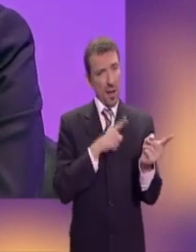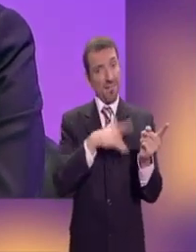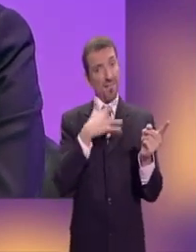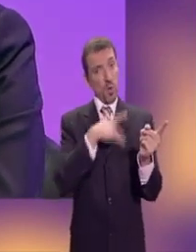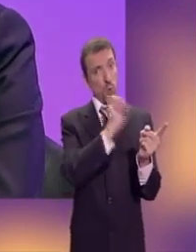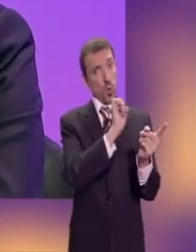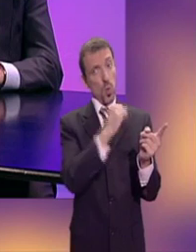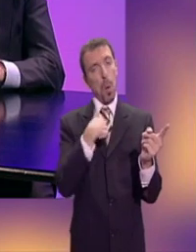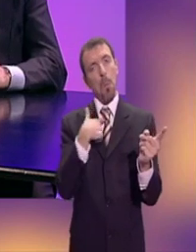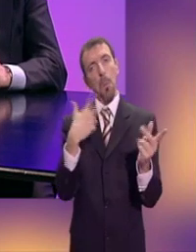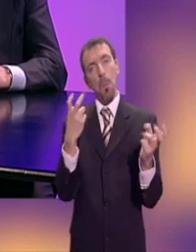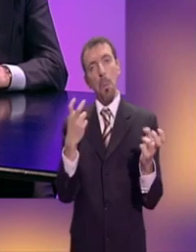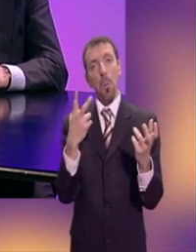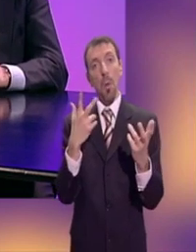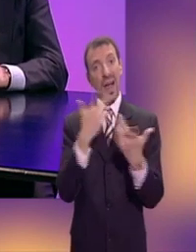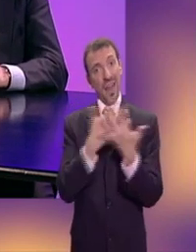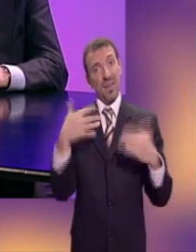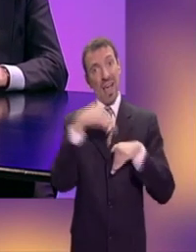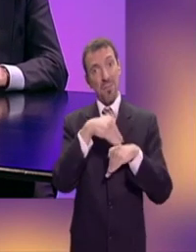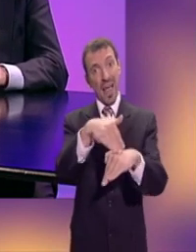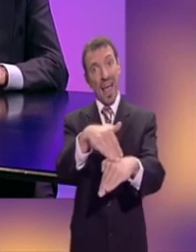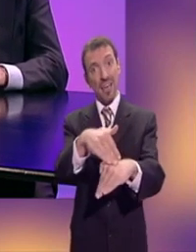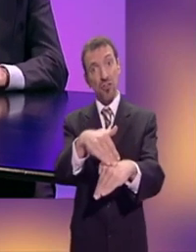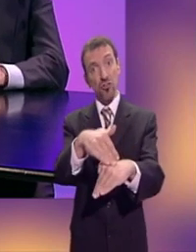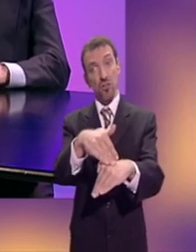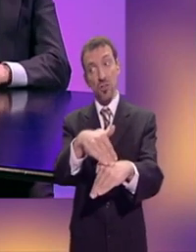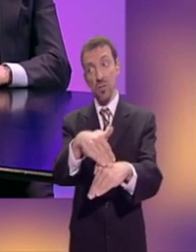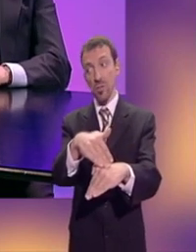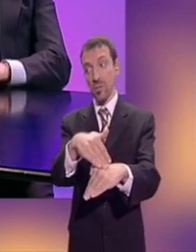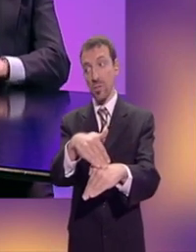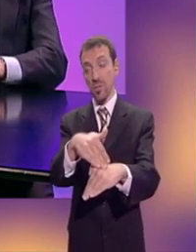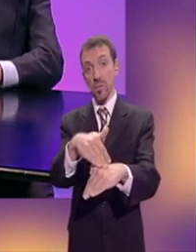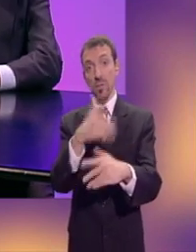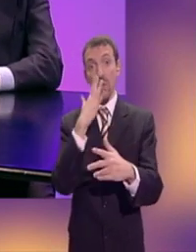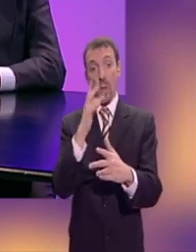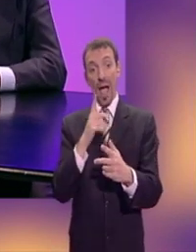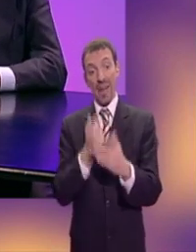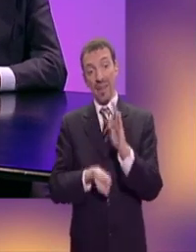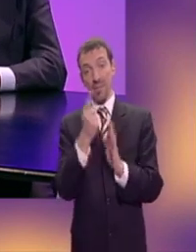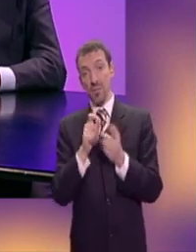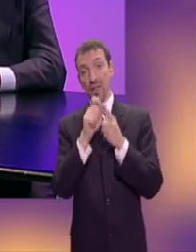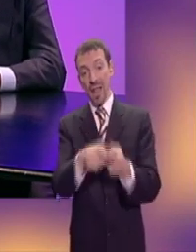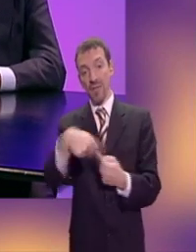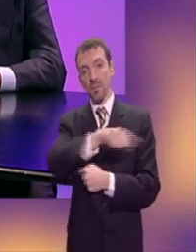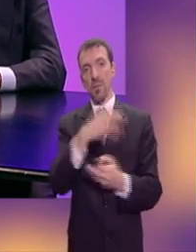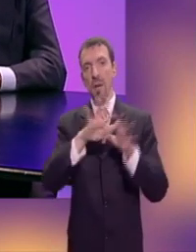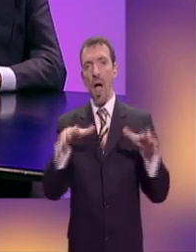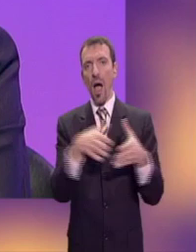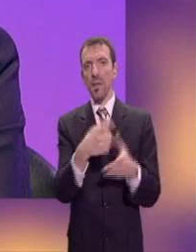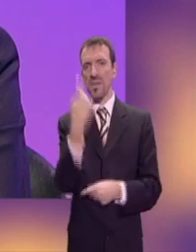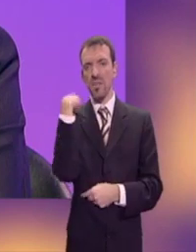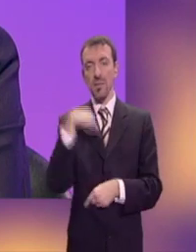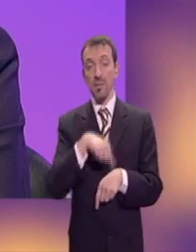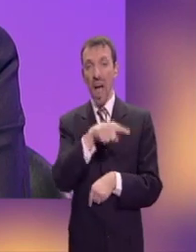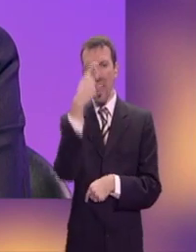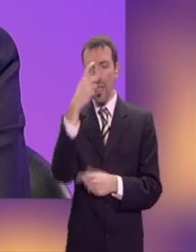was some terrible implications of what he imposed on the party, or attempted to impose on the party, in particular